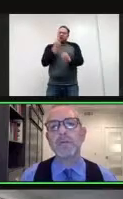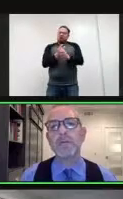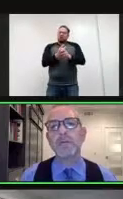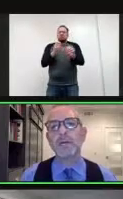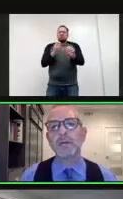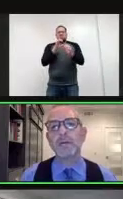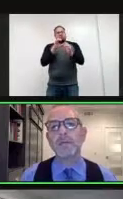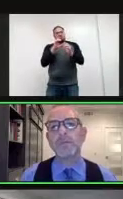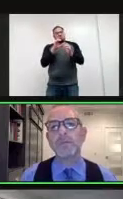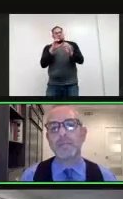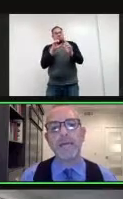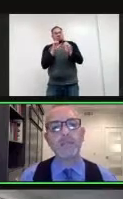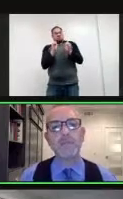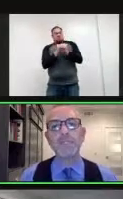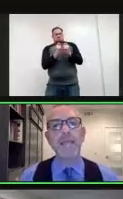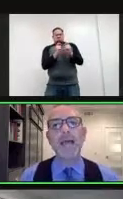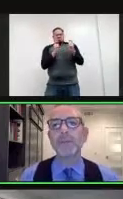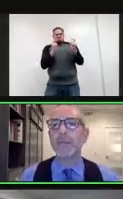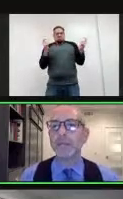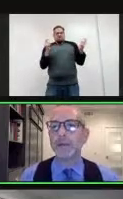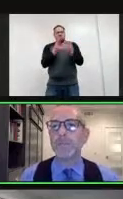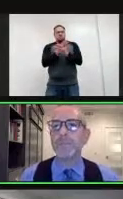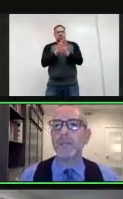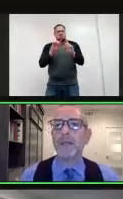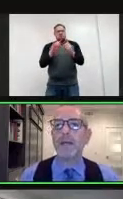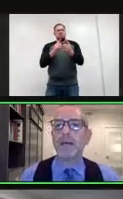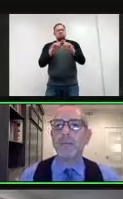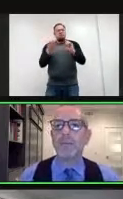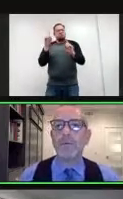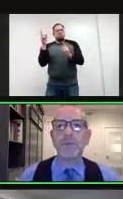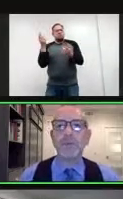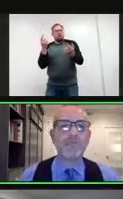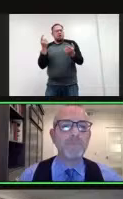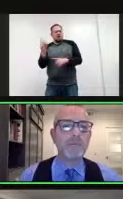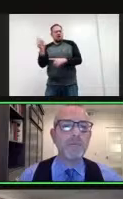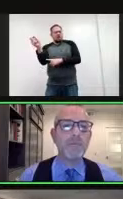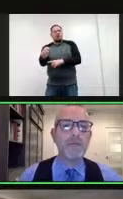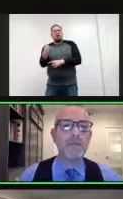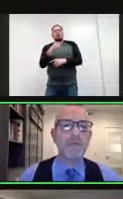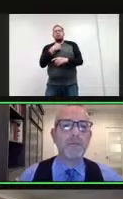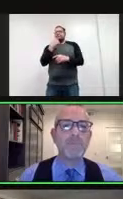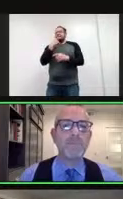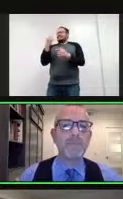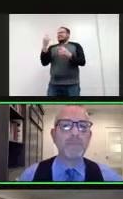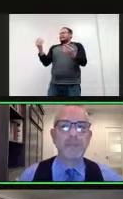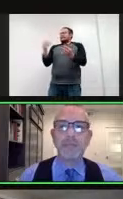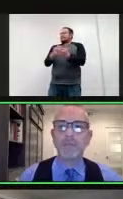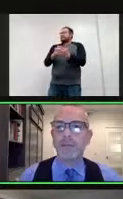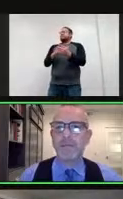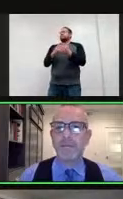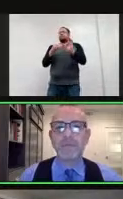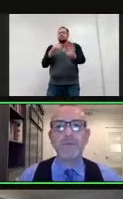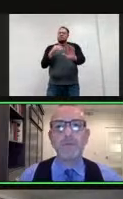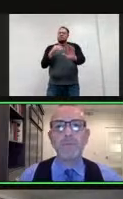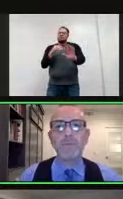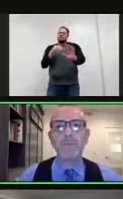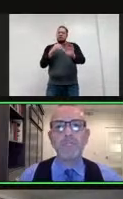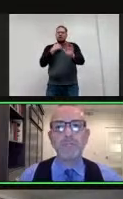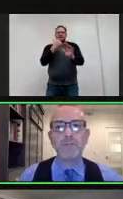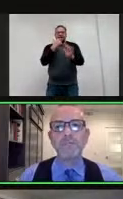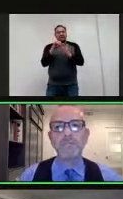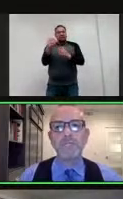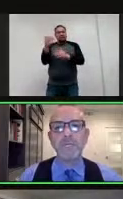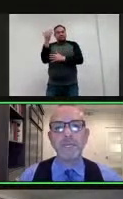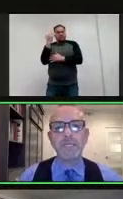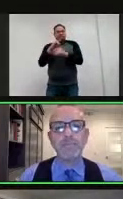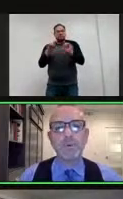district, but that is obviously happening here. I want to just repeat, and I might have said it before, but students